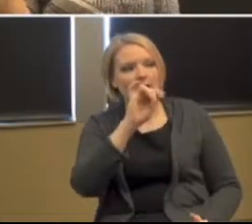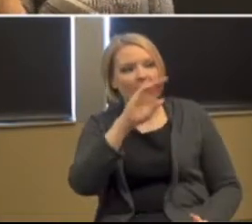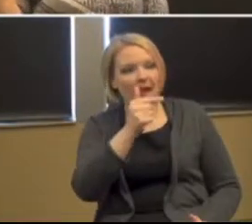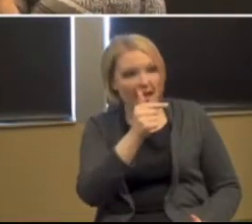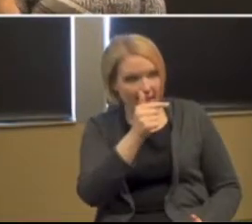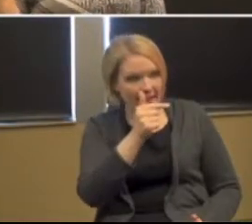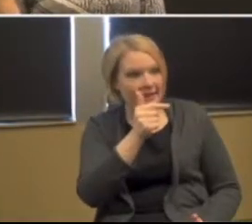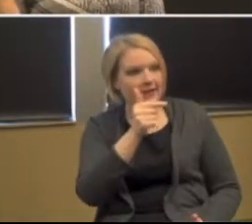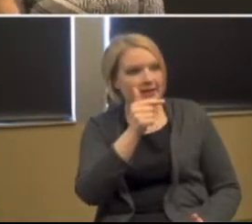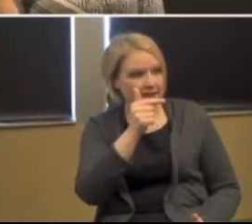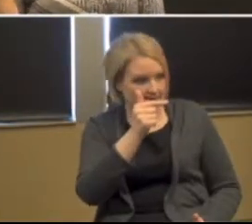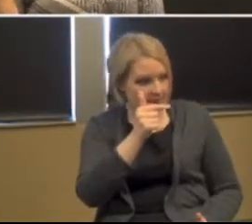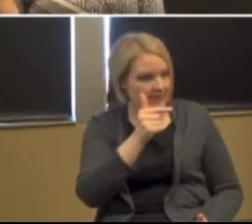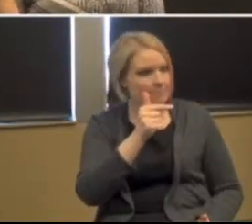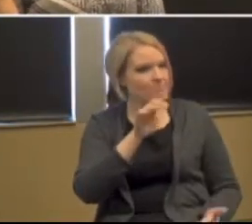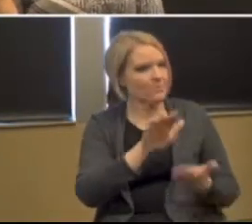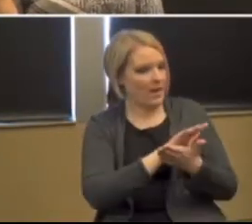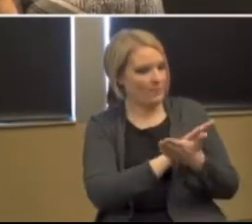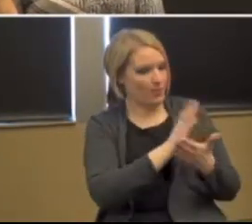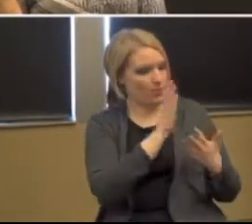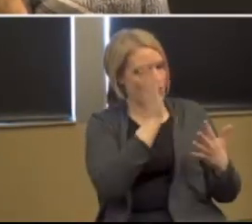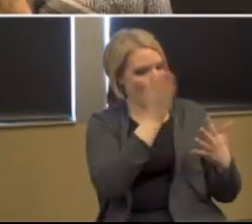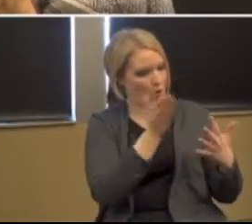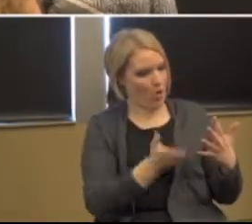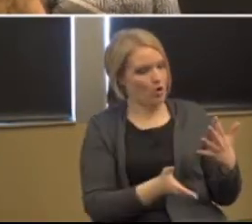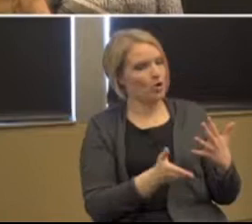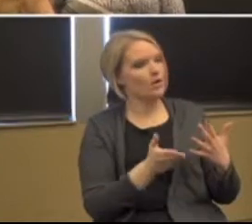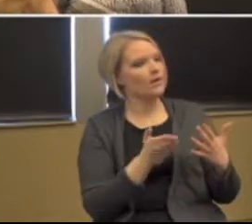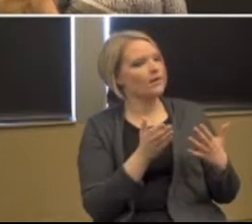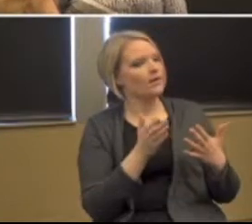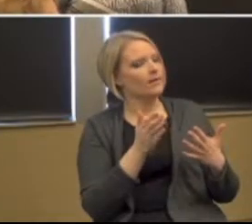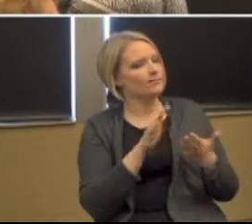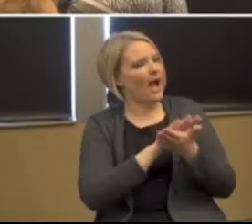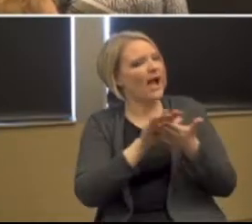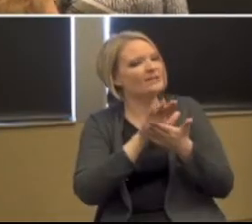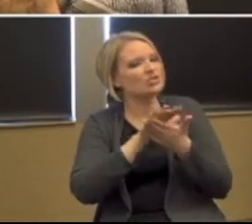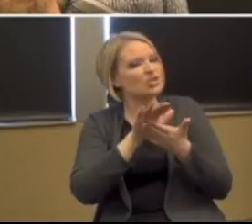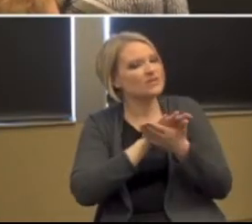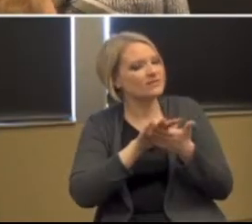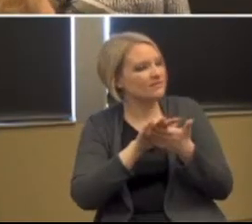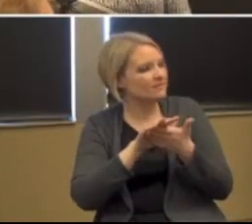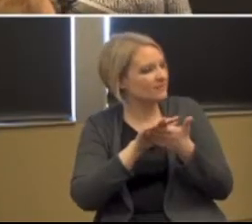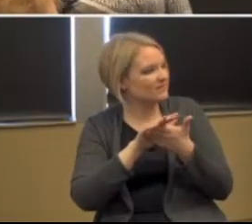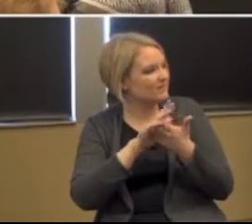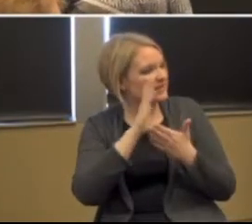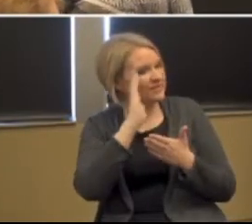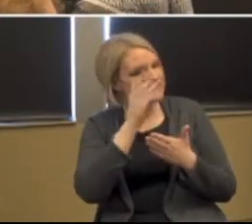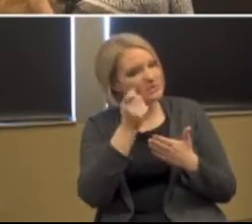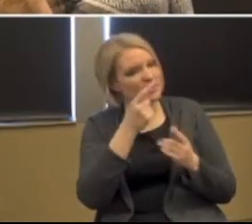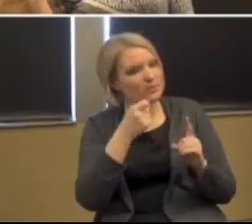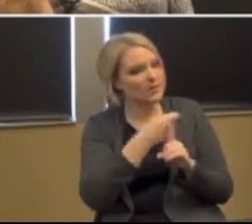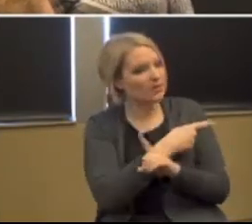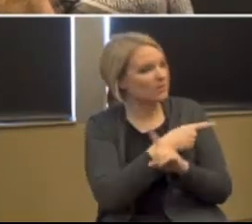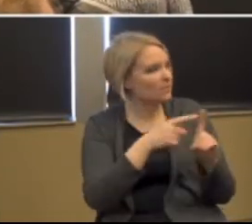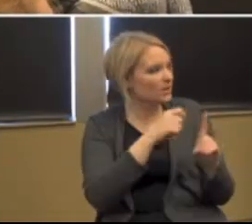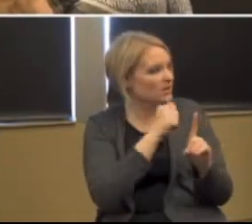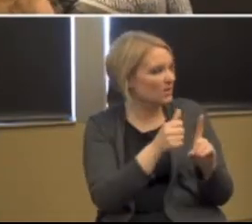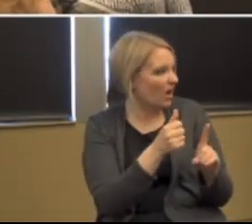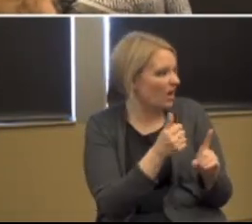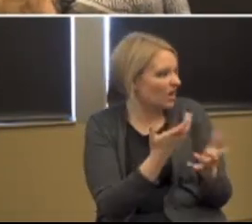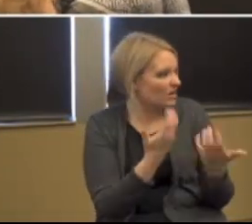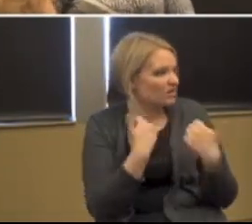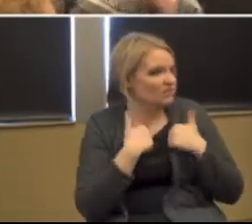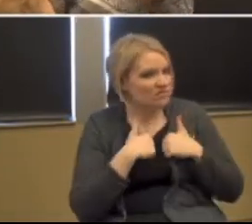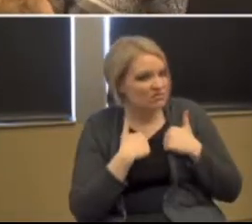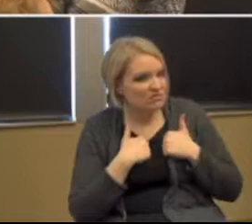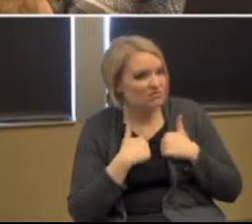Yeah, we did that one a lot of collating. And hygiene might seem a little off, but it's not off. If you've had